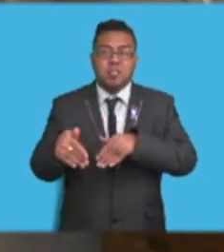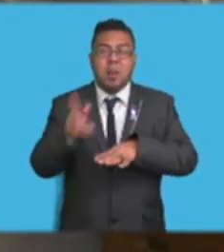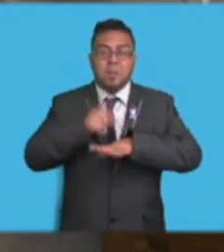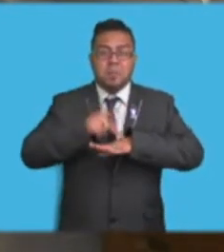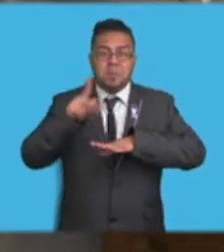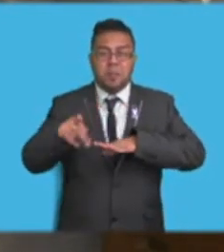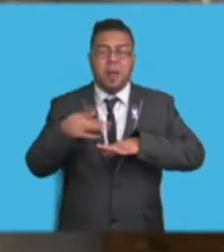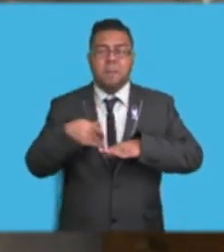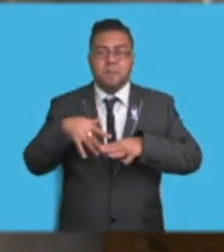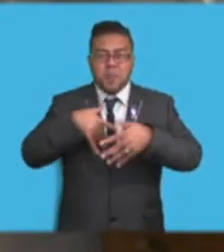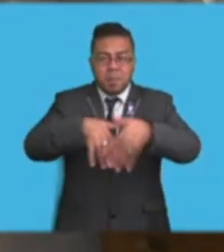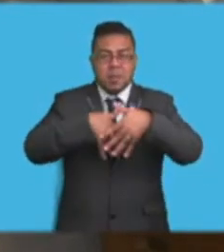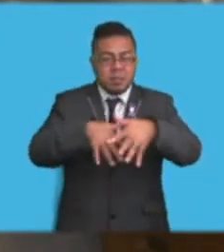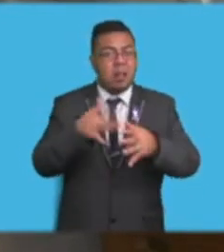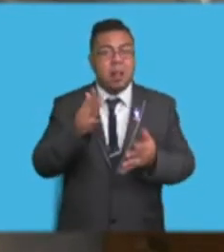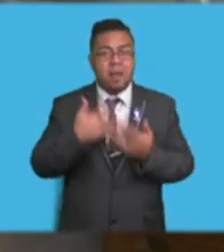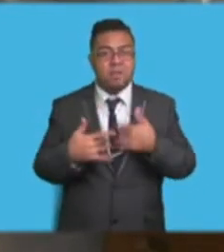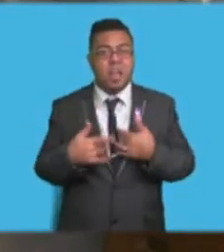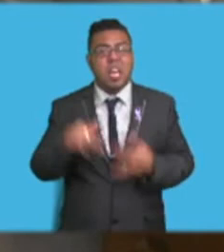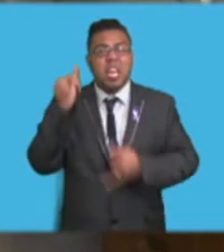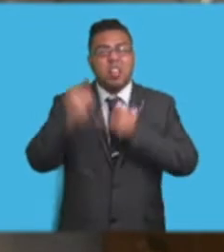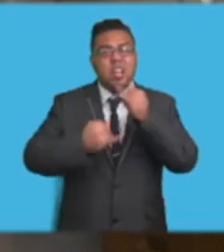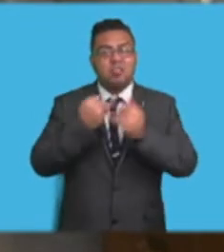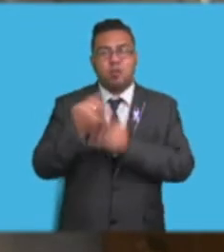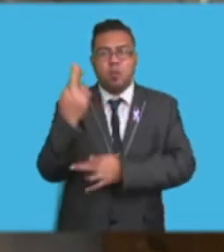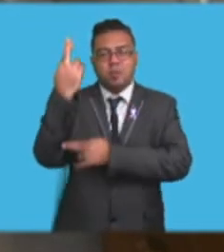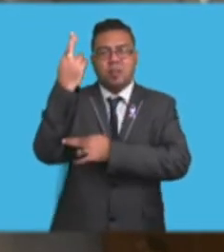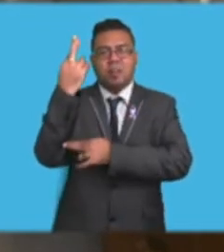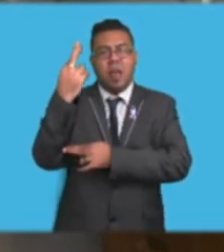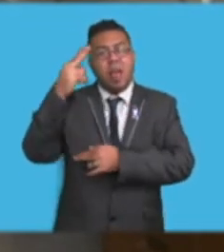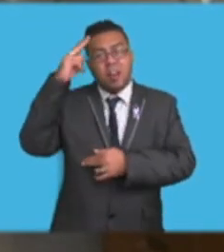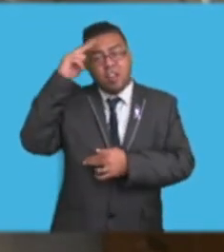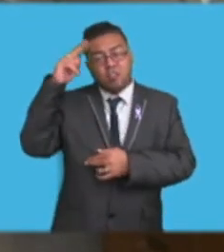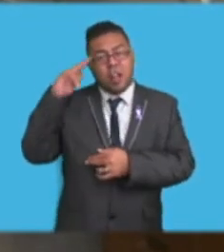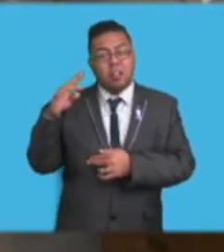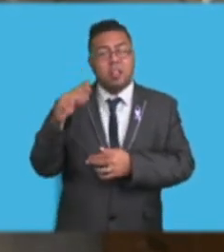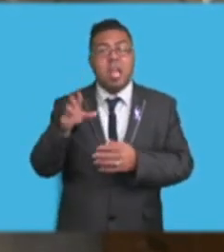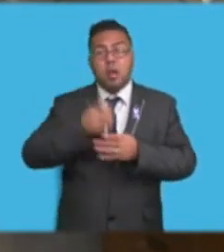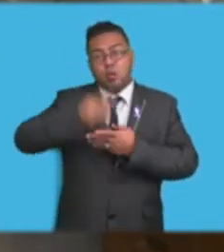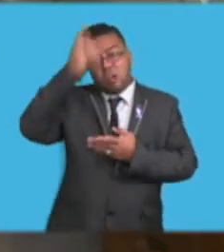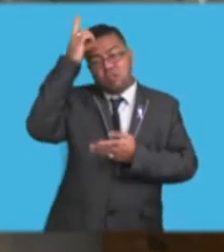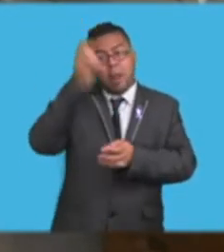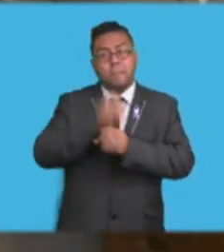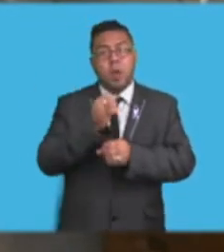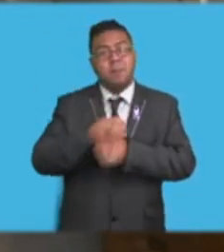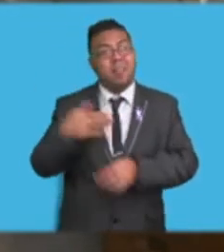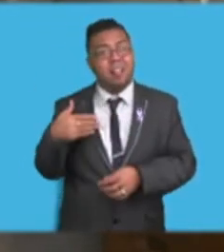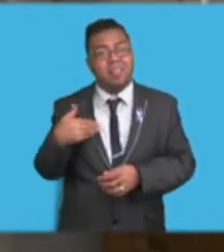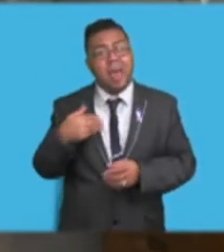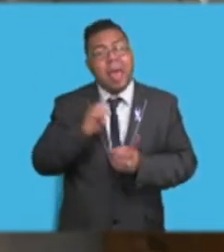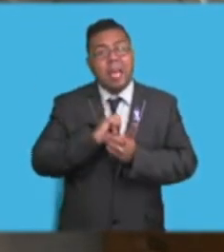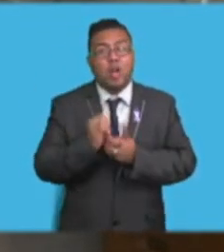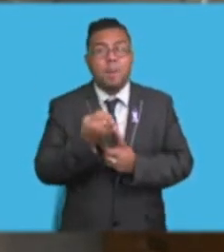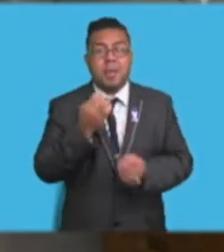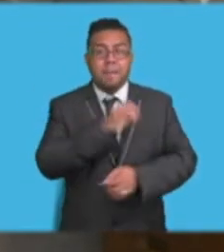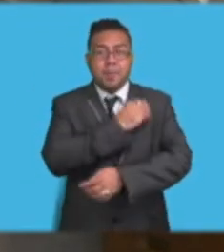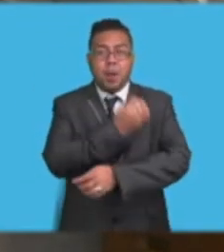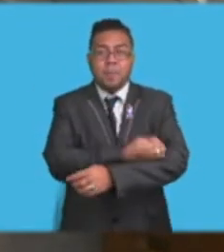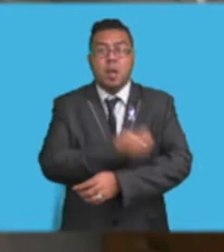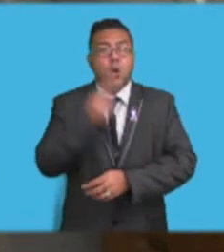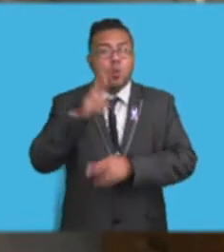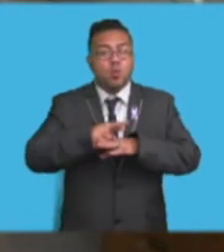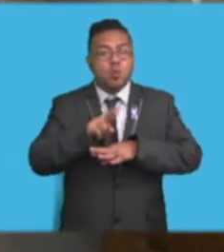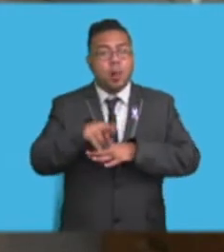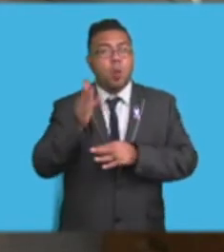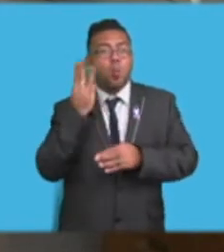life, international representation, nationality, education, employment, health, economic empowerment, rural